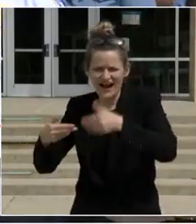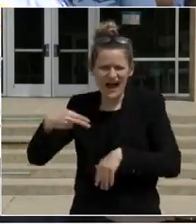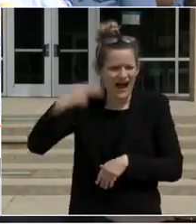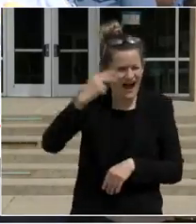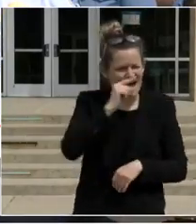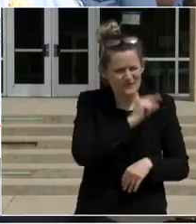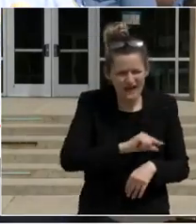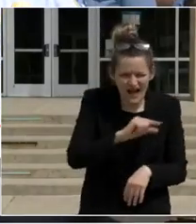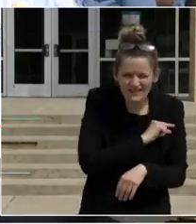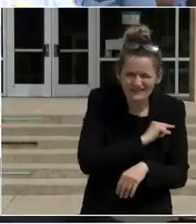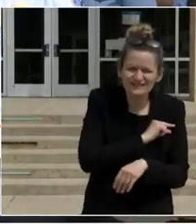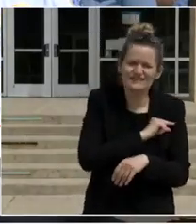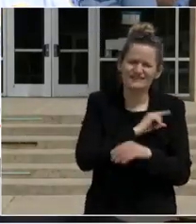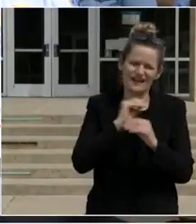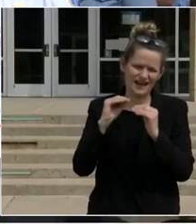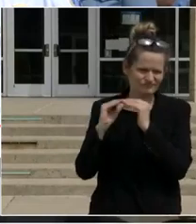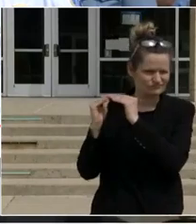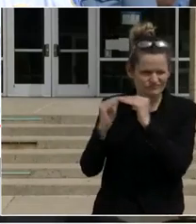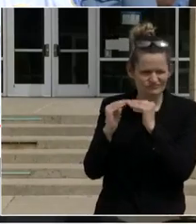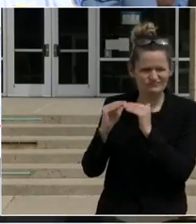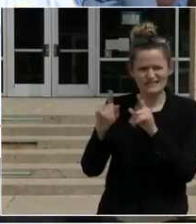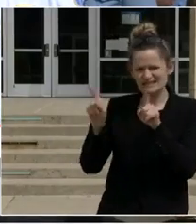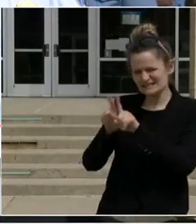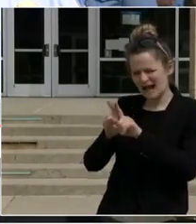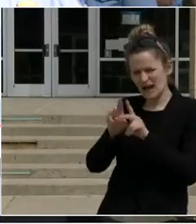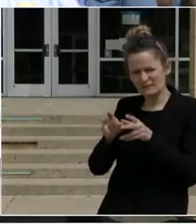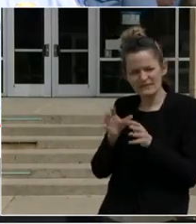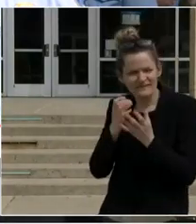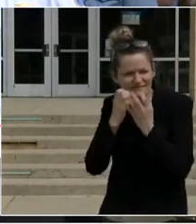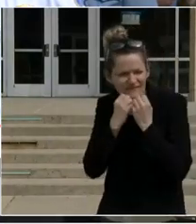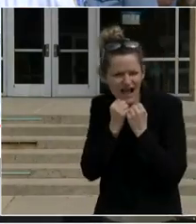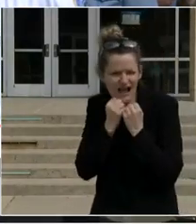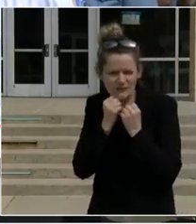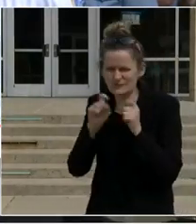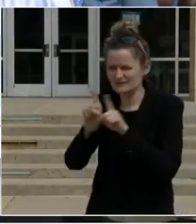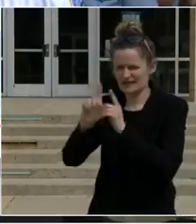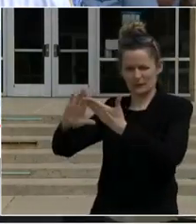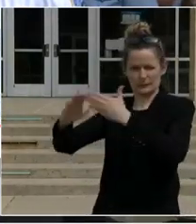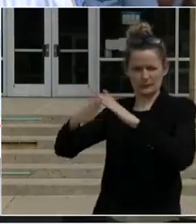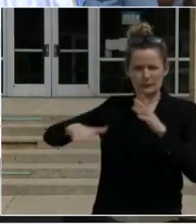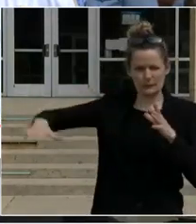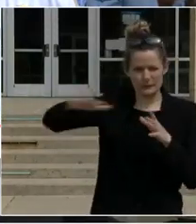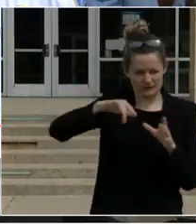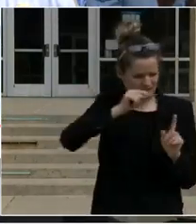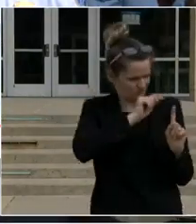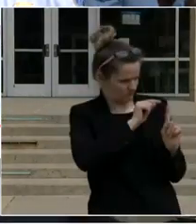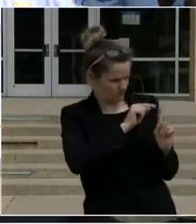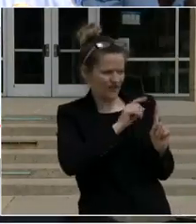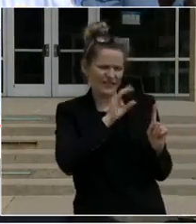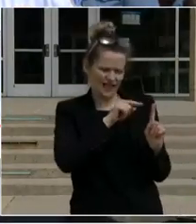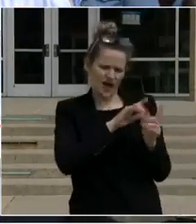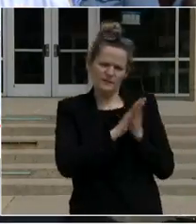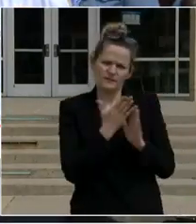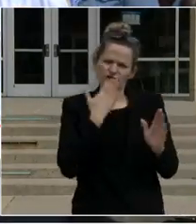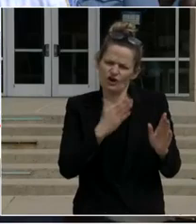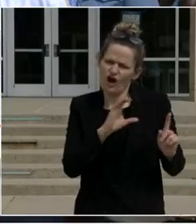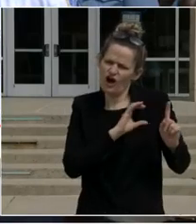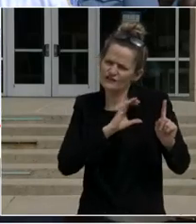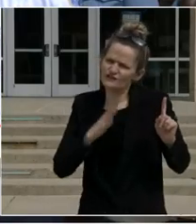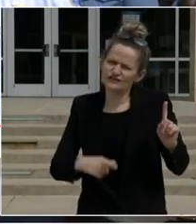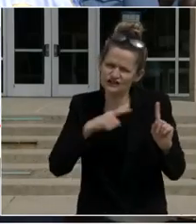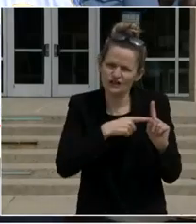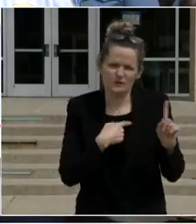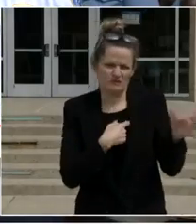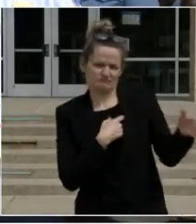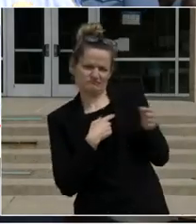DC values. It's also important that we retain the good officers that we have. Police departments like ours,